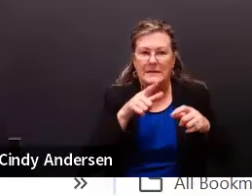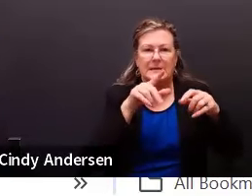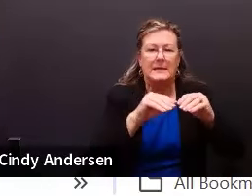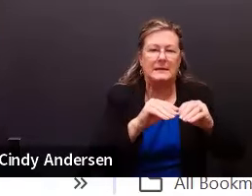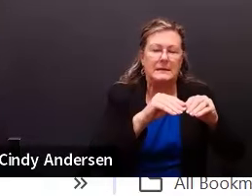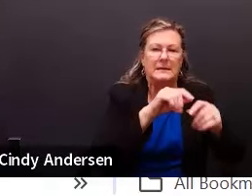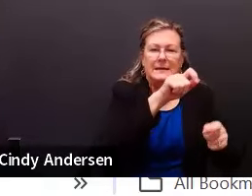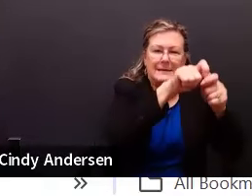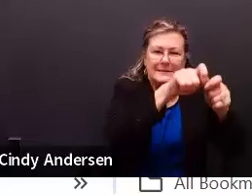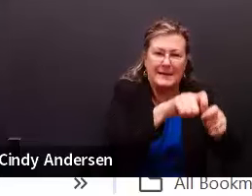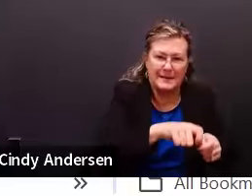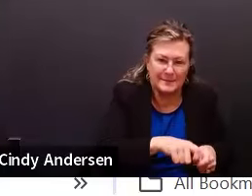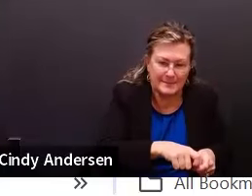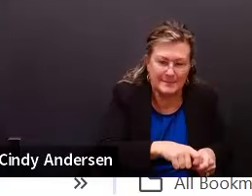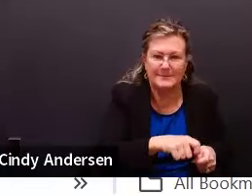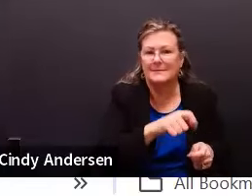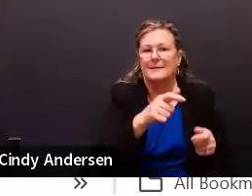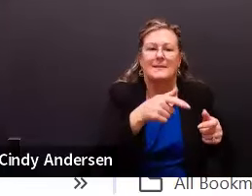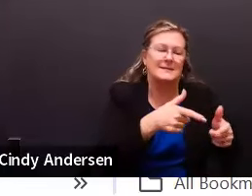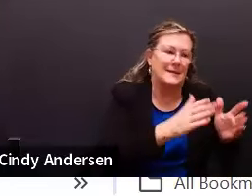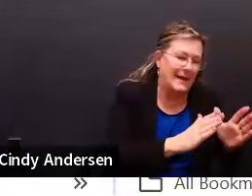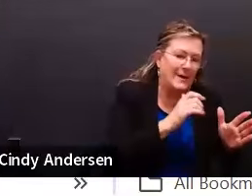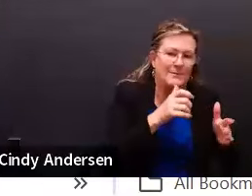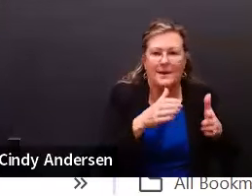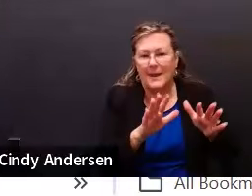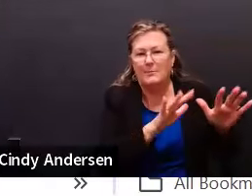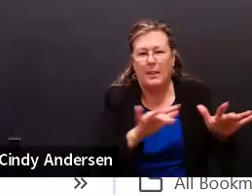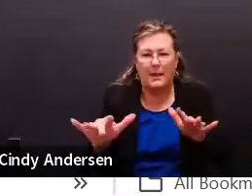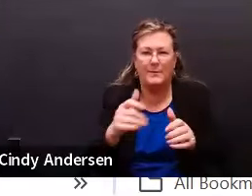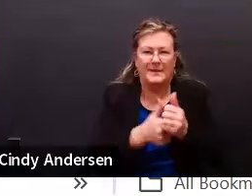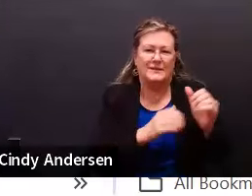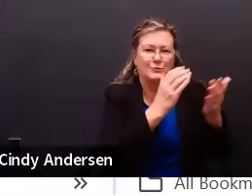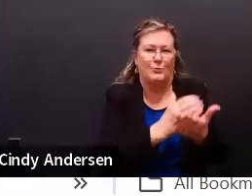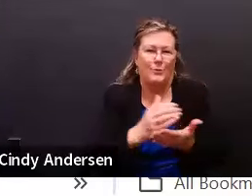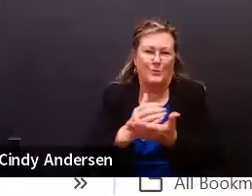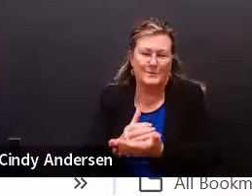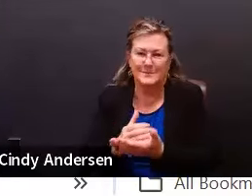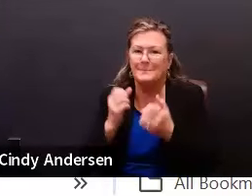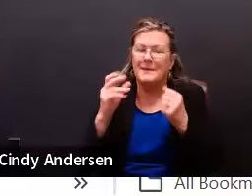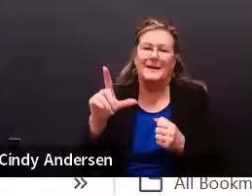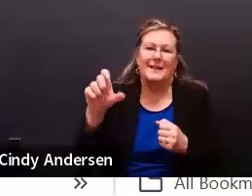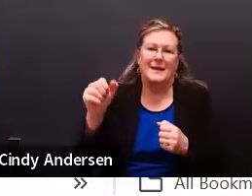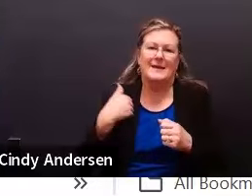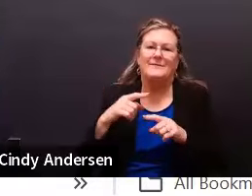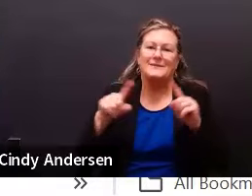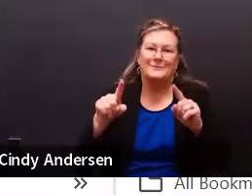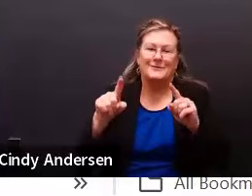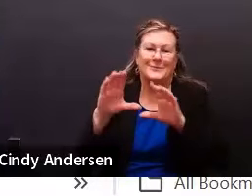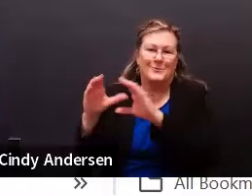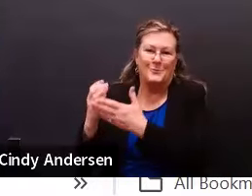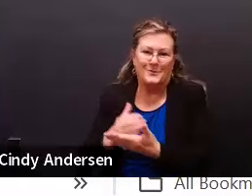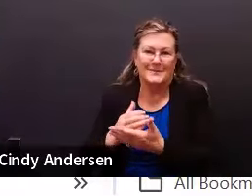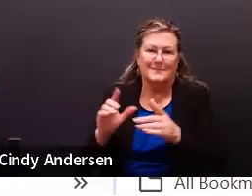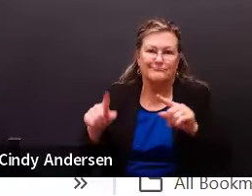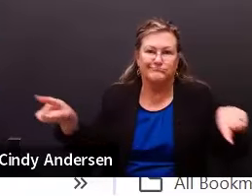saying exactly what is allowed, what is not allowed, like course by course by course. And we know also LEAs have different courses than other LEAs have.